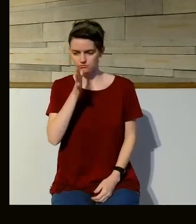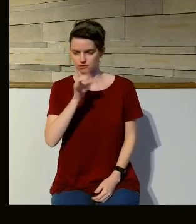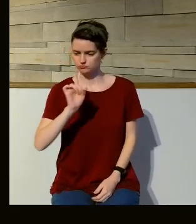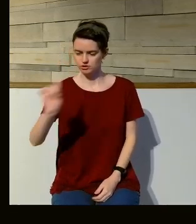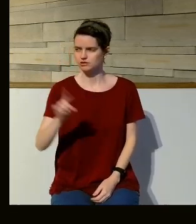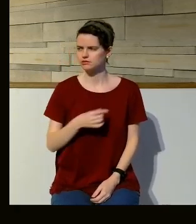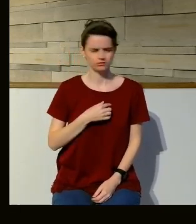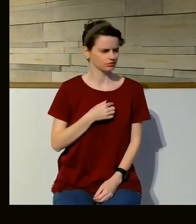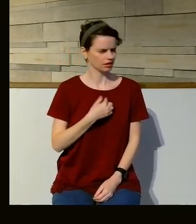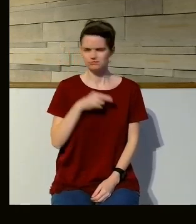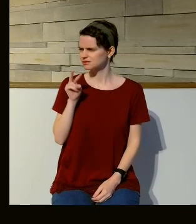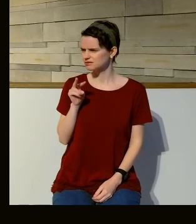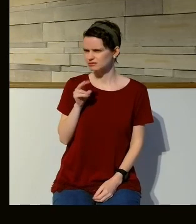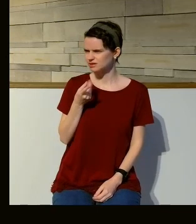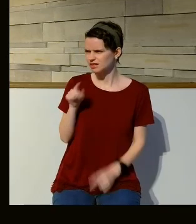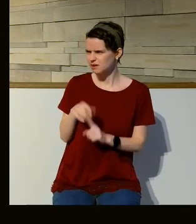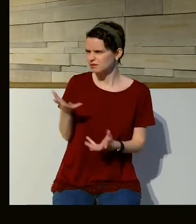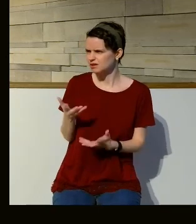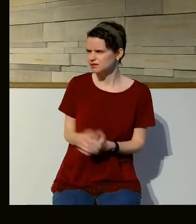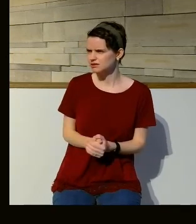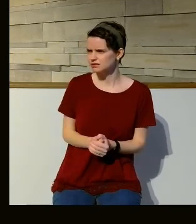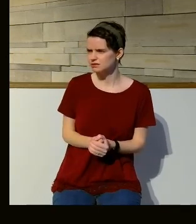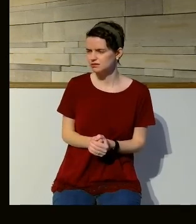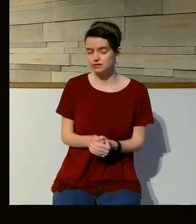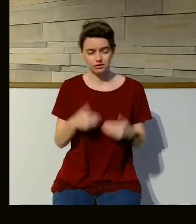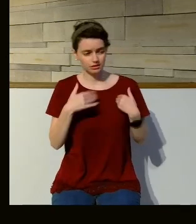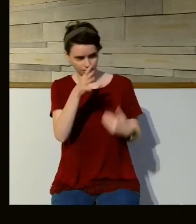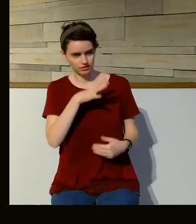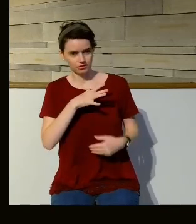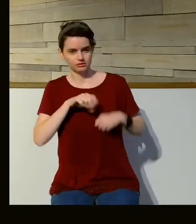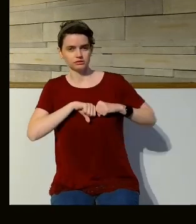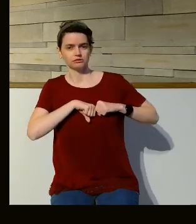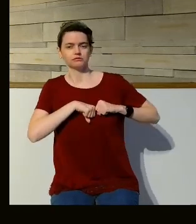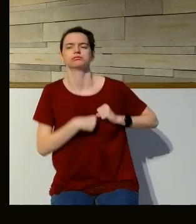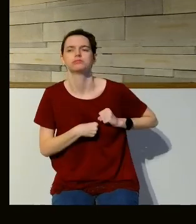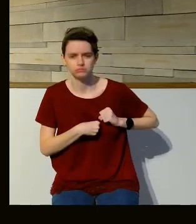And I looked at him. I said, what was that about? And then what he said next broke my heart.